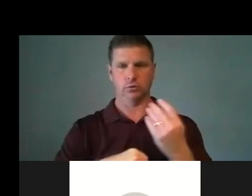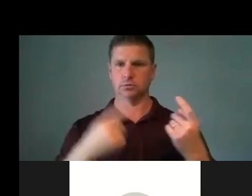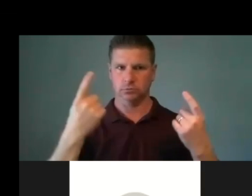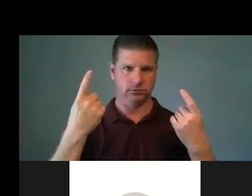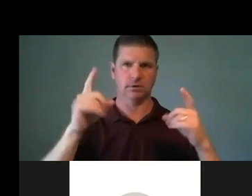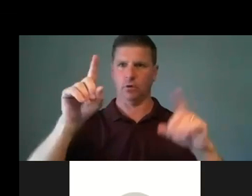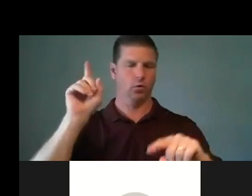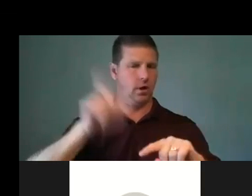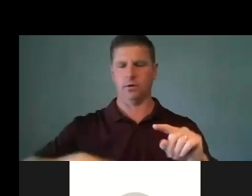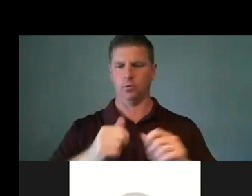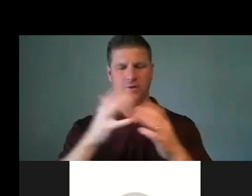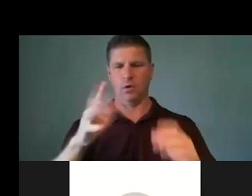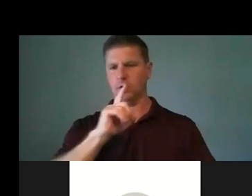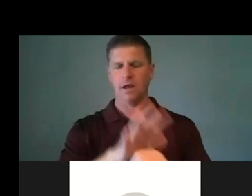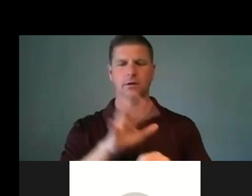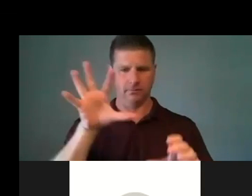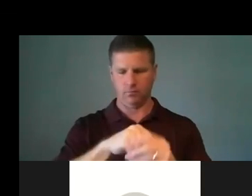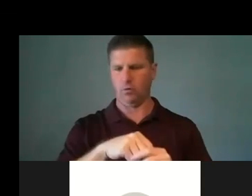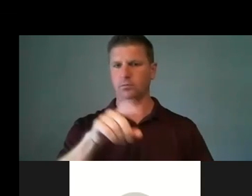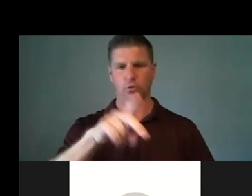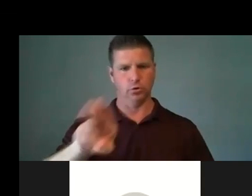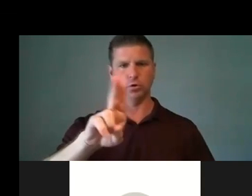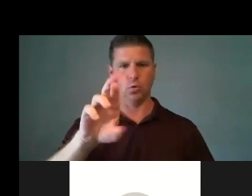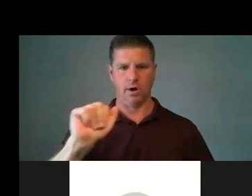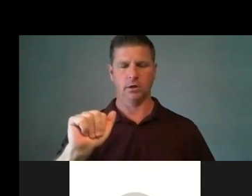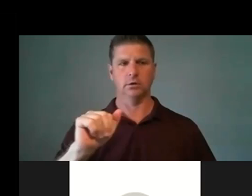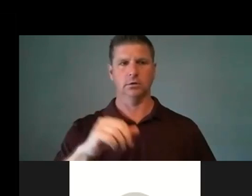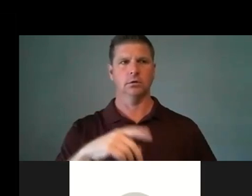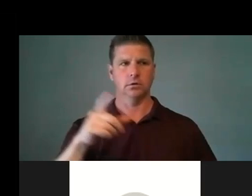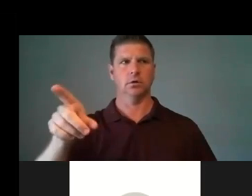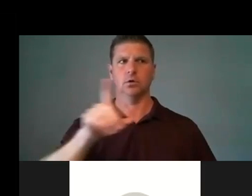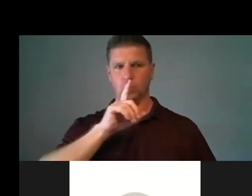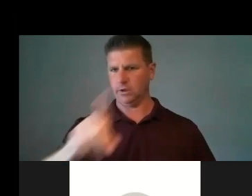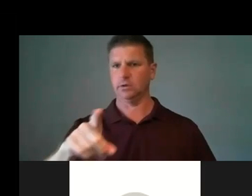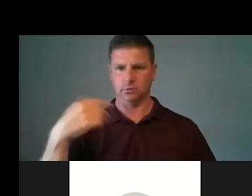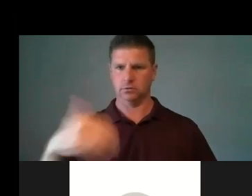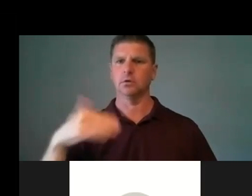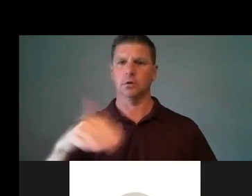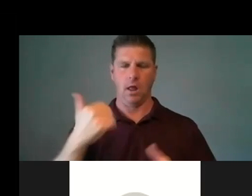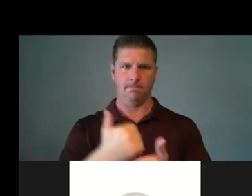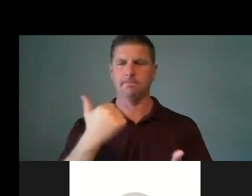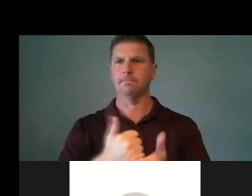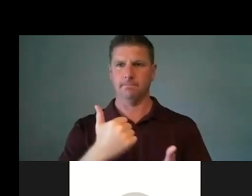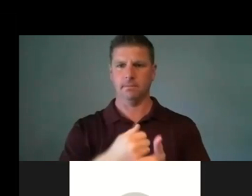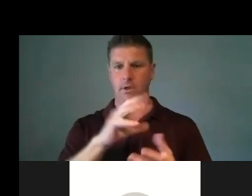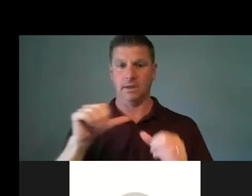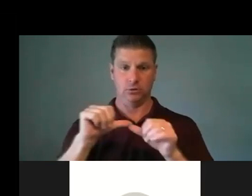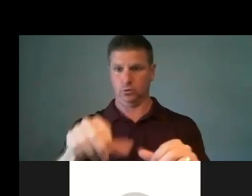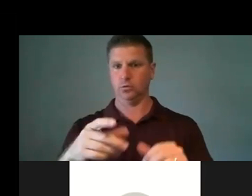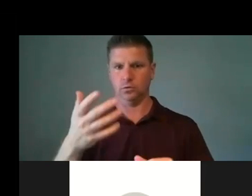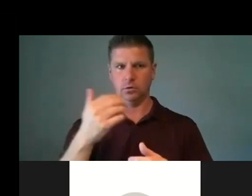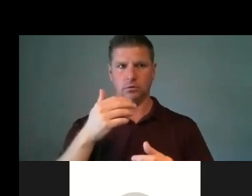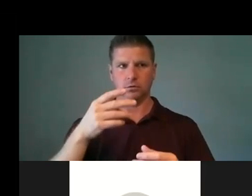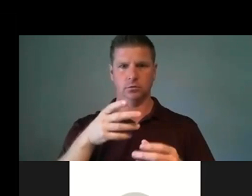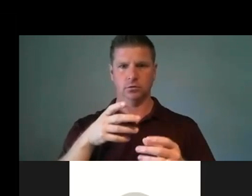successful without the dedicated involvement of the URA, as they were very instrumental early on and continue to be throughout that